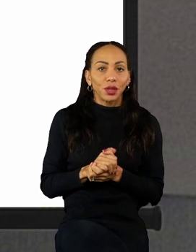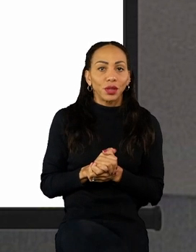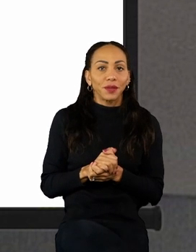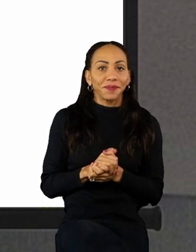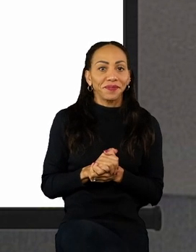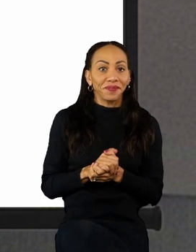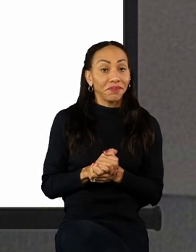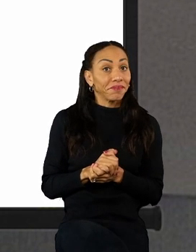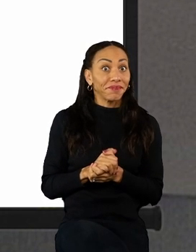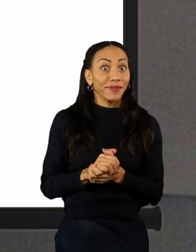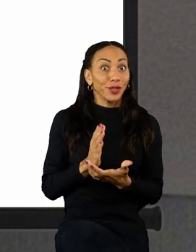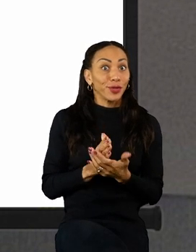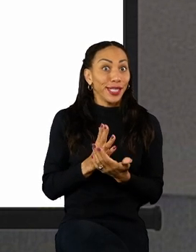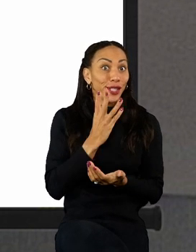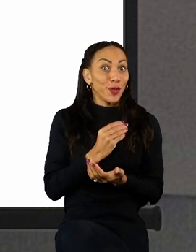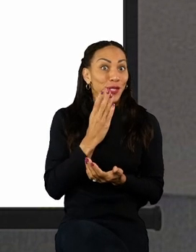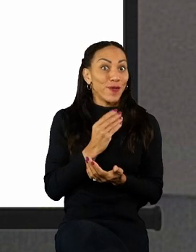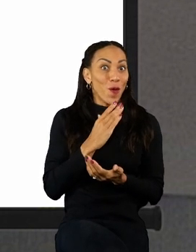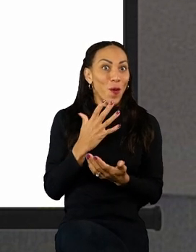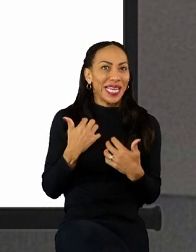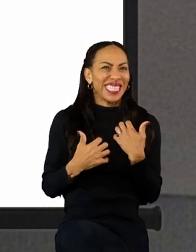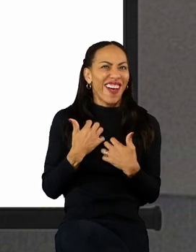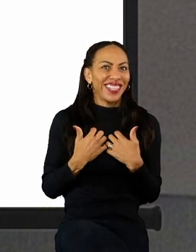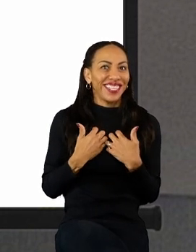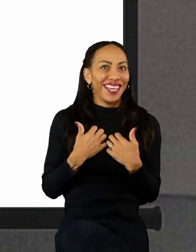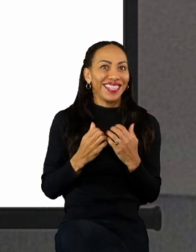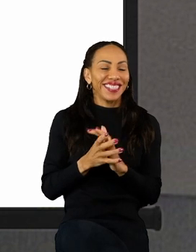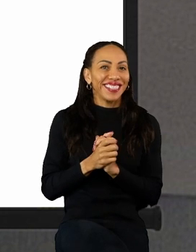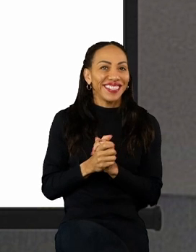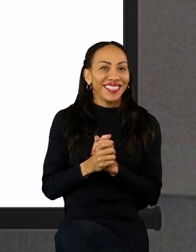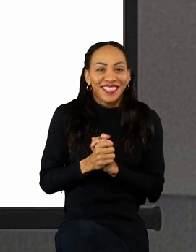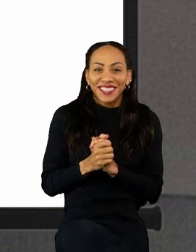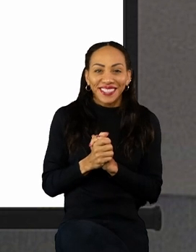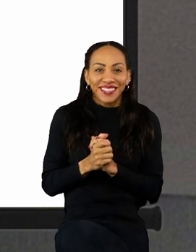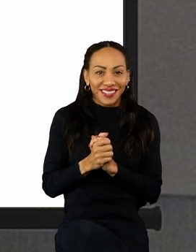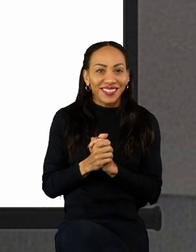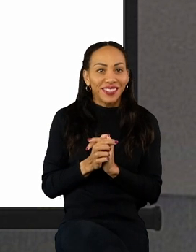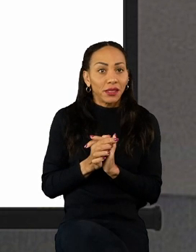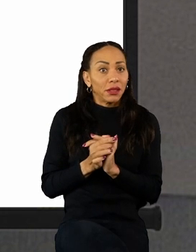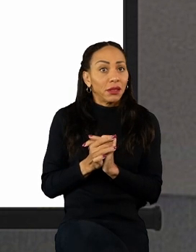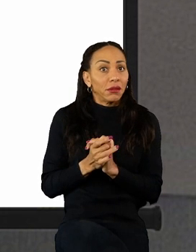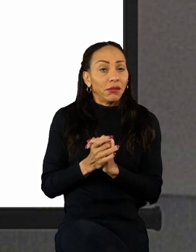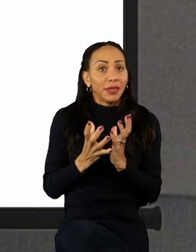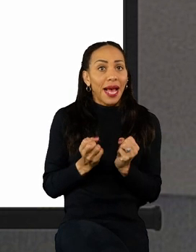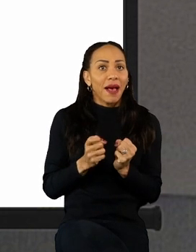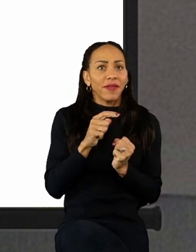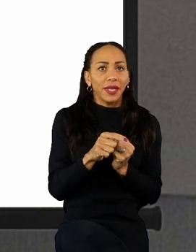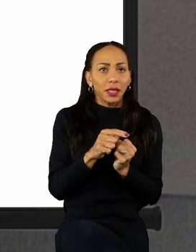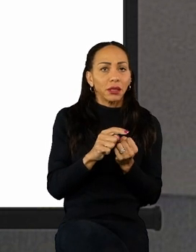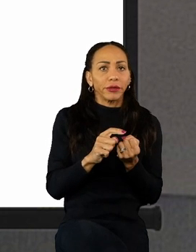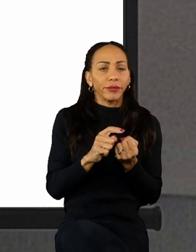think it's very useful and exciting for us to have a kind of sort of